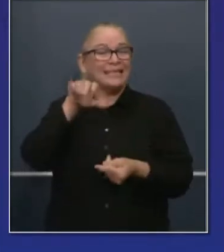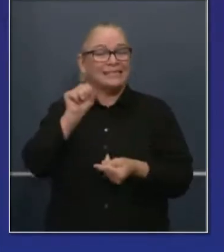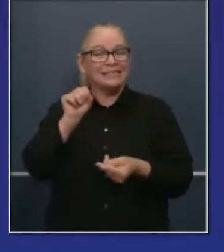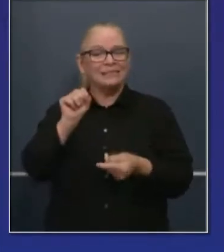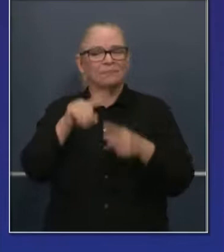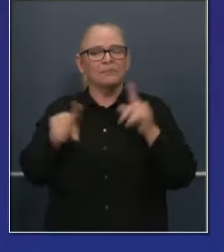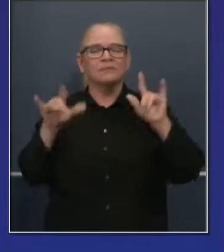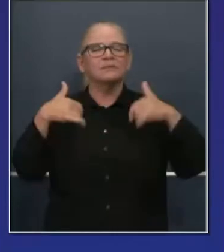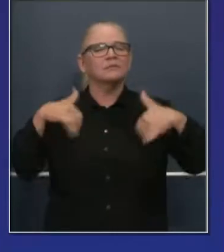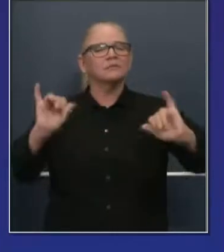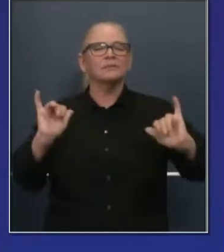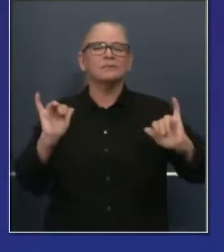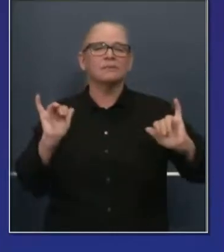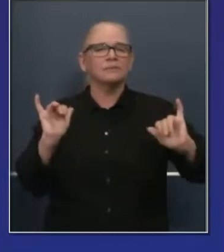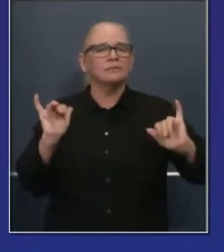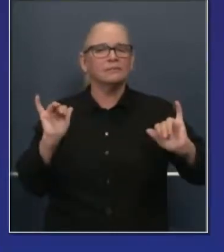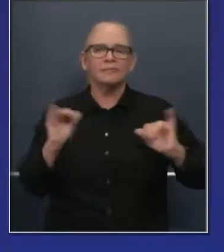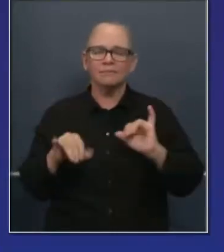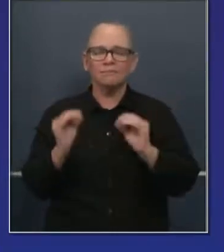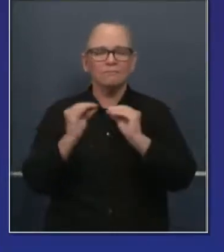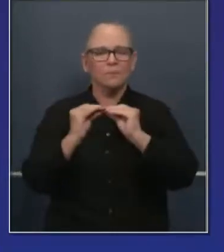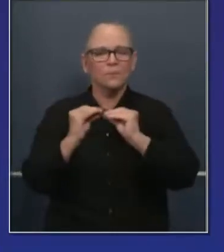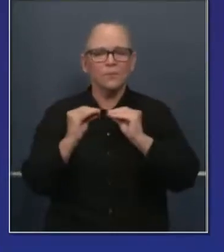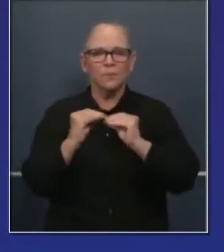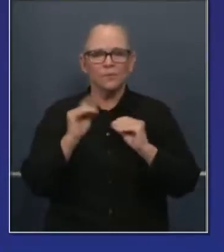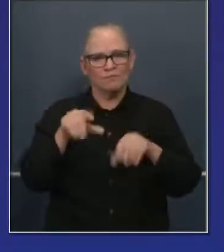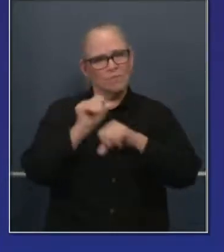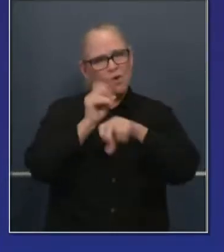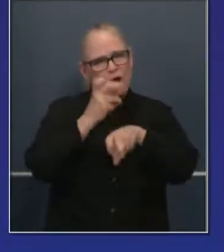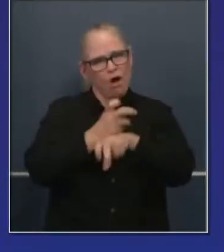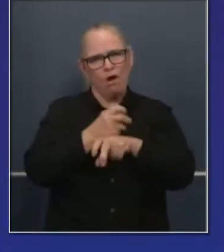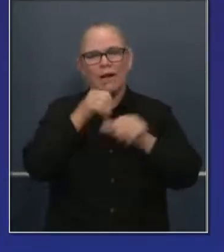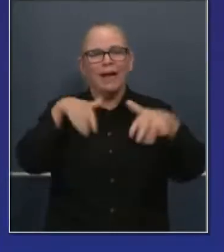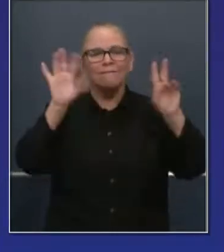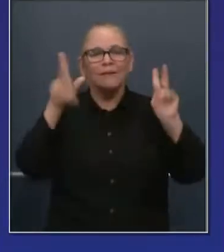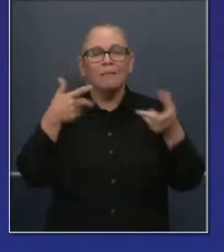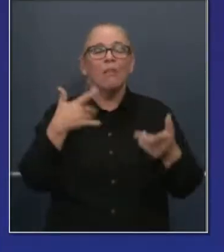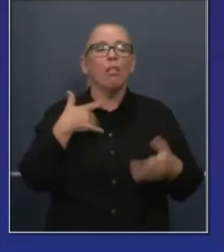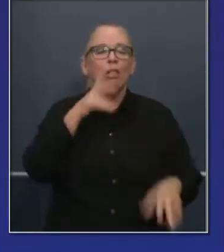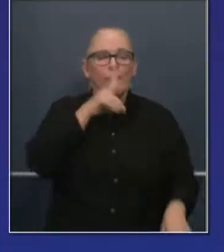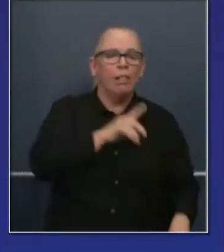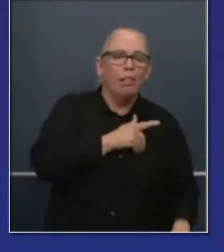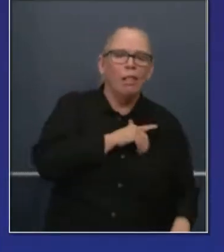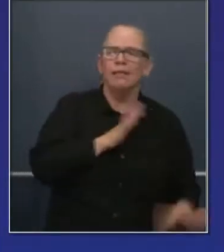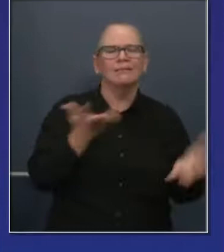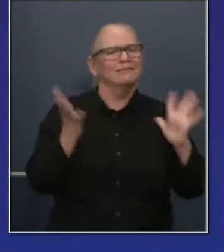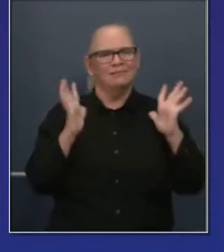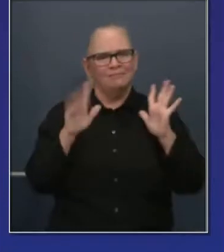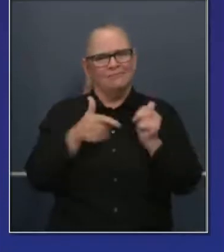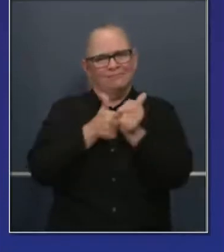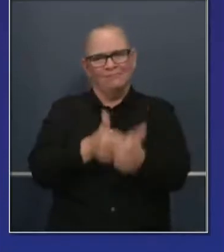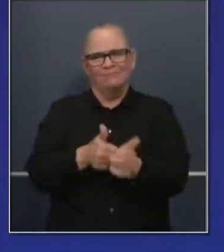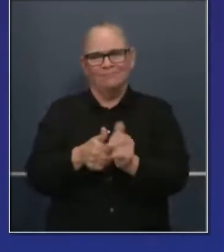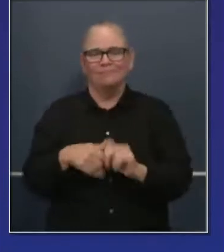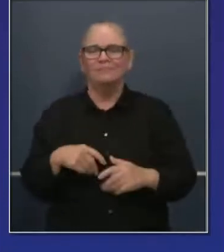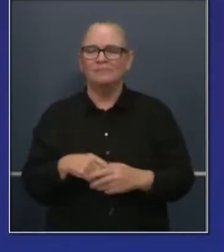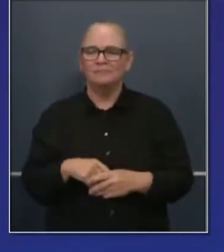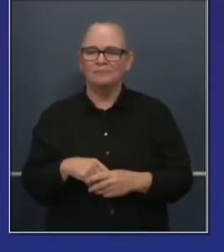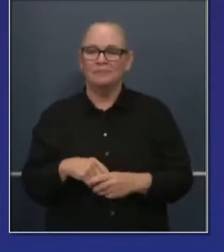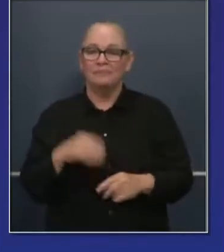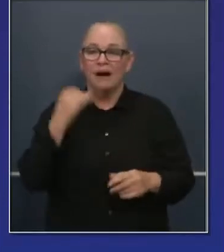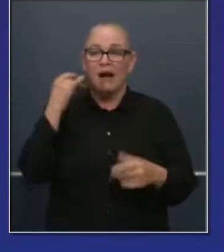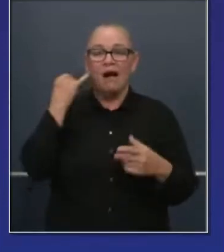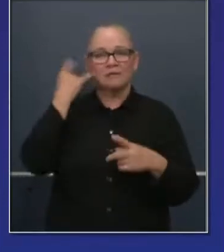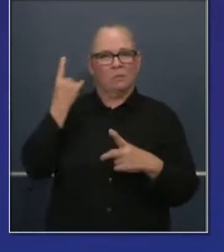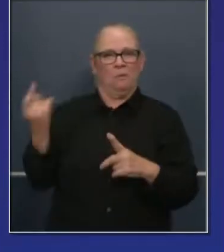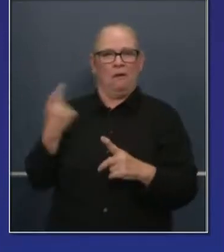guard up. One reporter asked me what I worry the most about, and it really is that we begin to let our guard down, that we